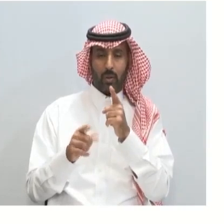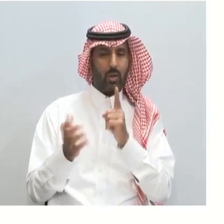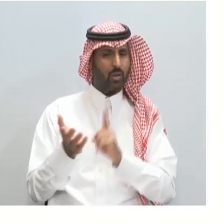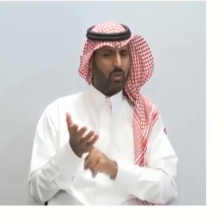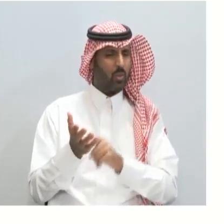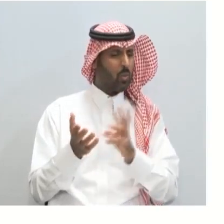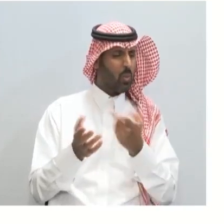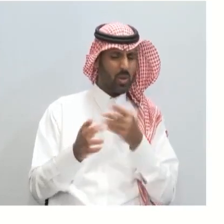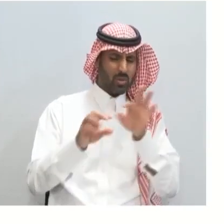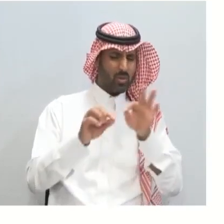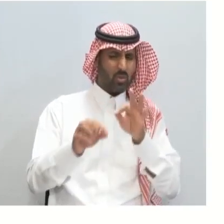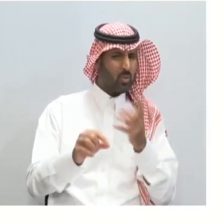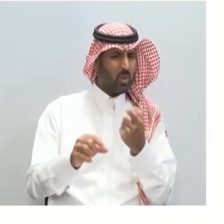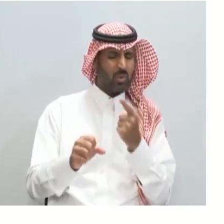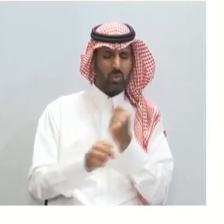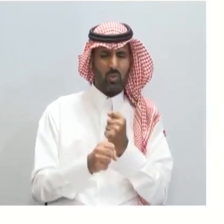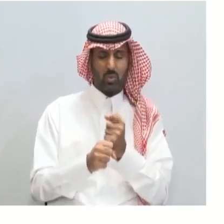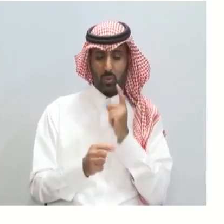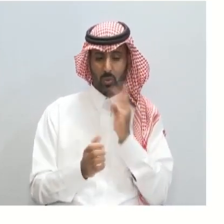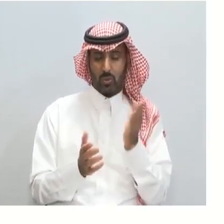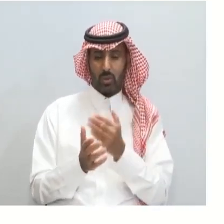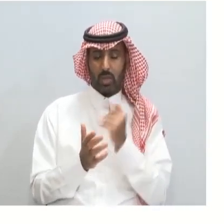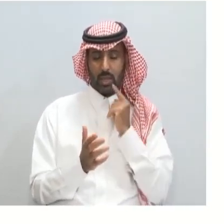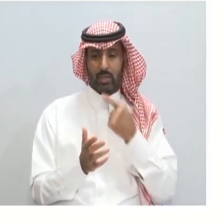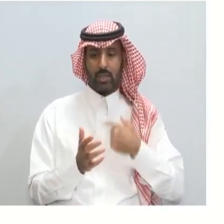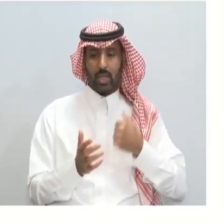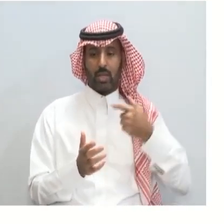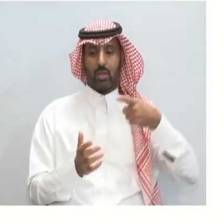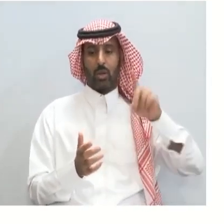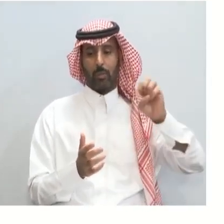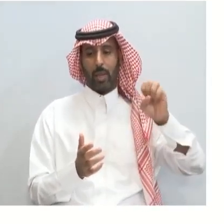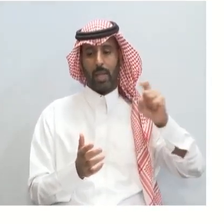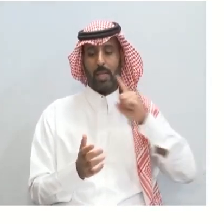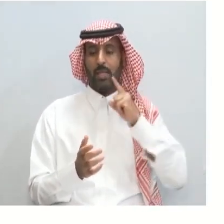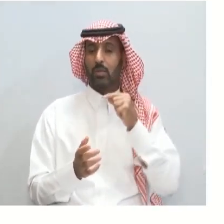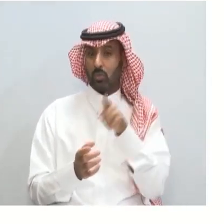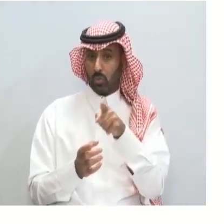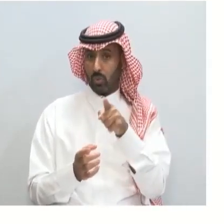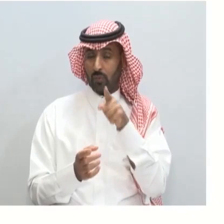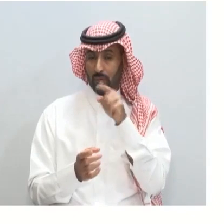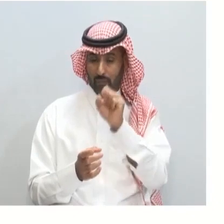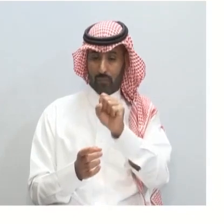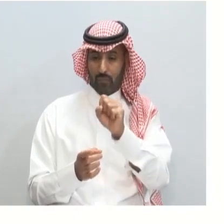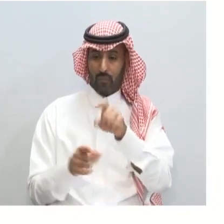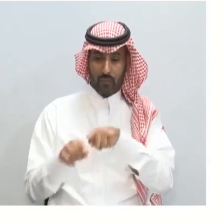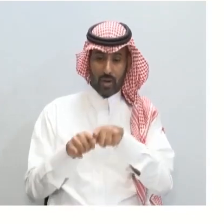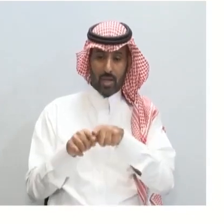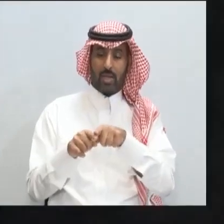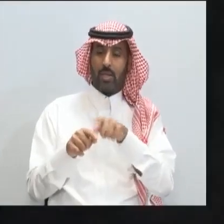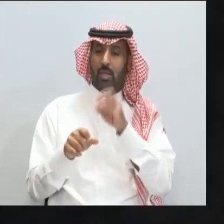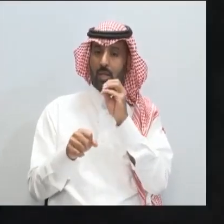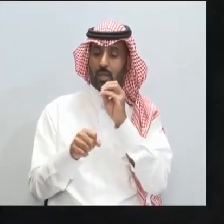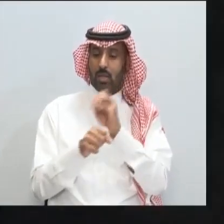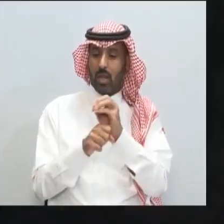decide what to do? This is a dilemma here. Do your friends give you good advice? Do you follow it? So